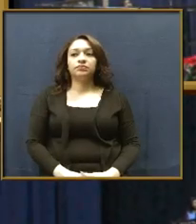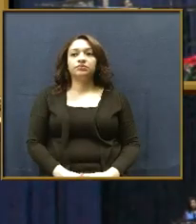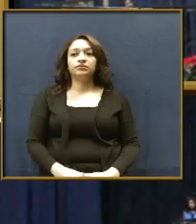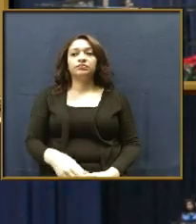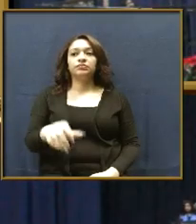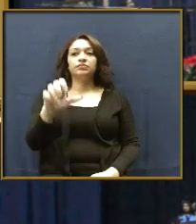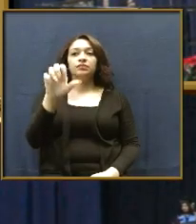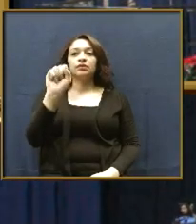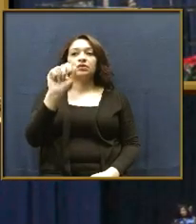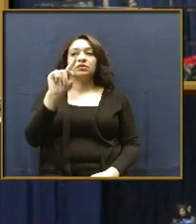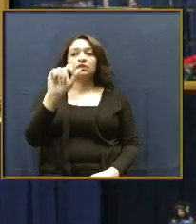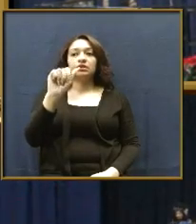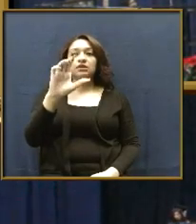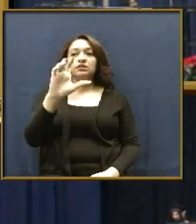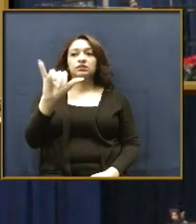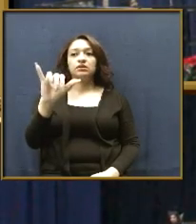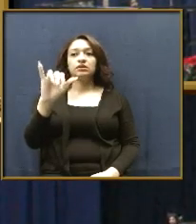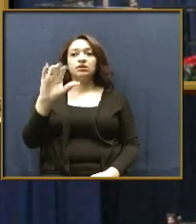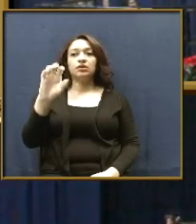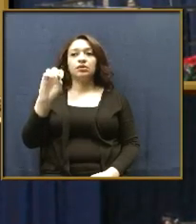Stacy Nicole Olinger.